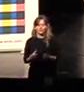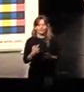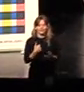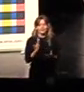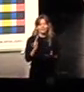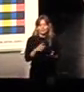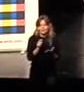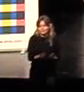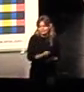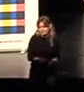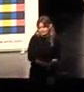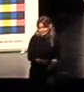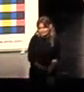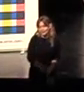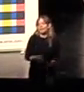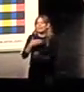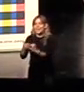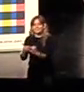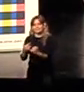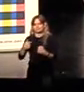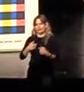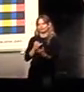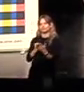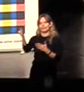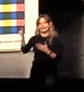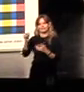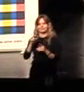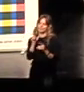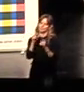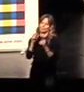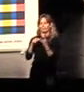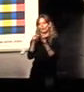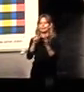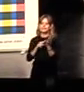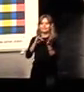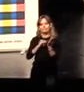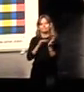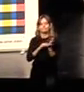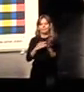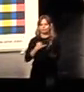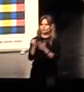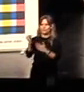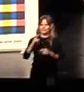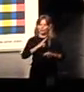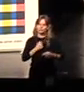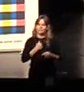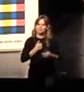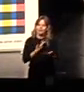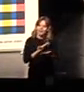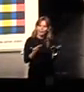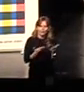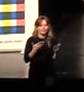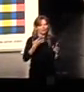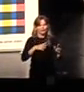infektie int i propose to reject het en in my life which i'm interested in auntie systeem ik